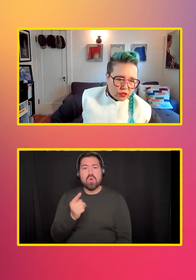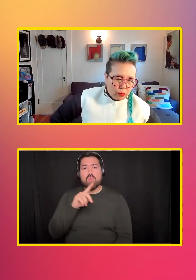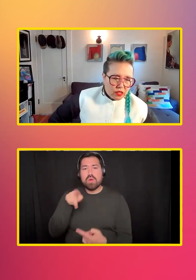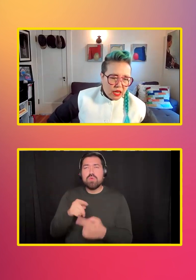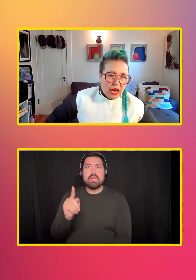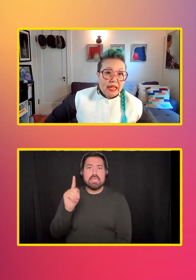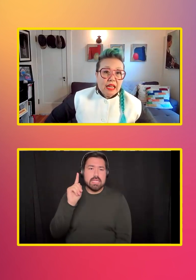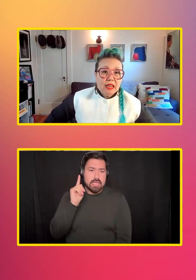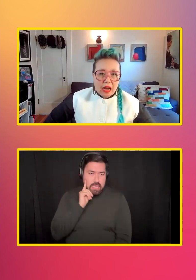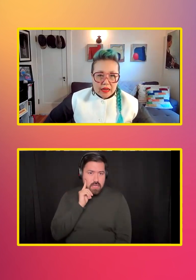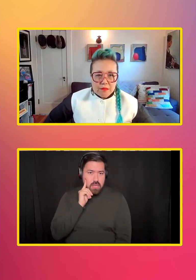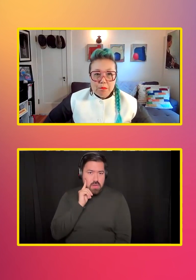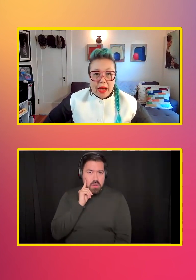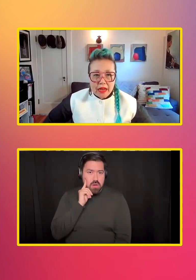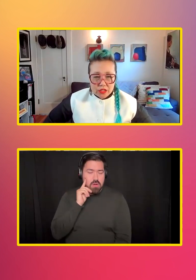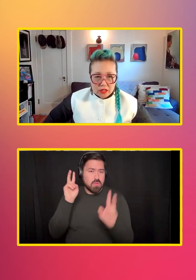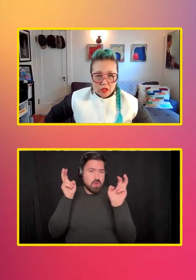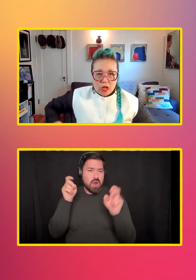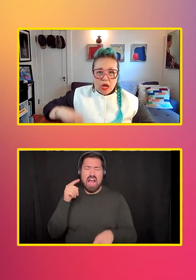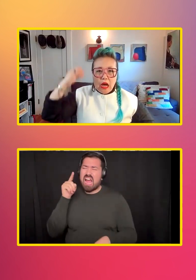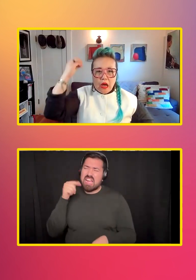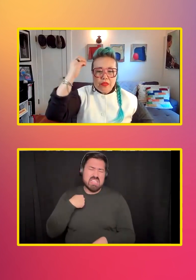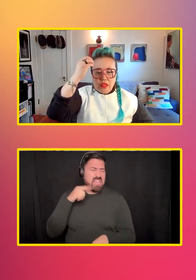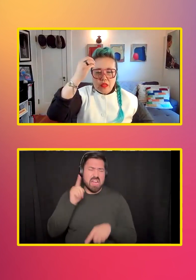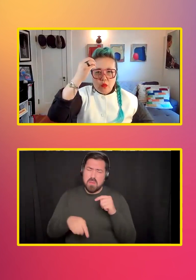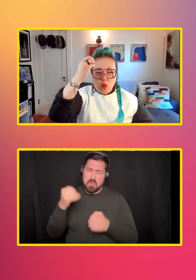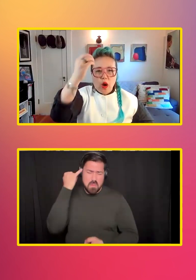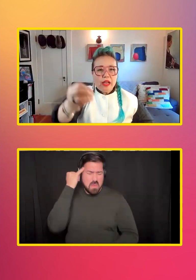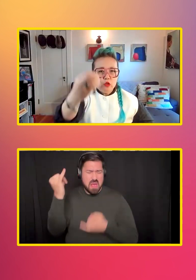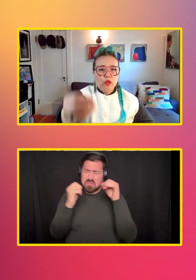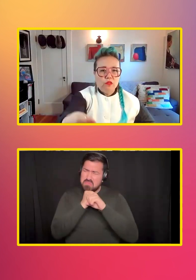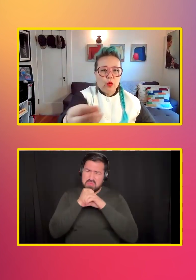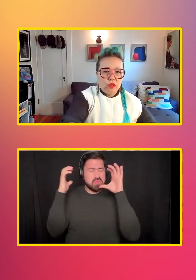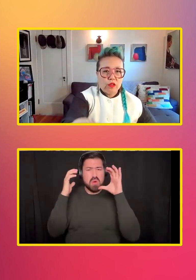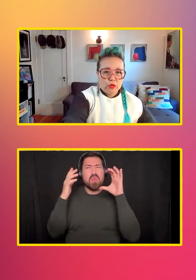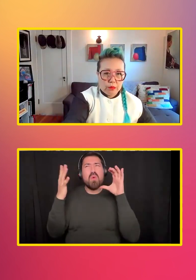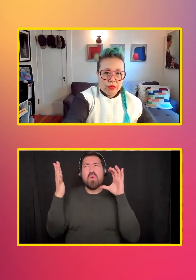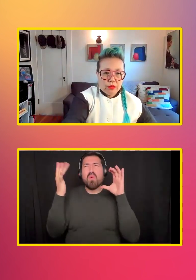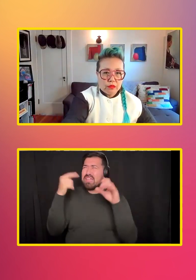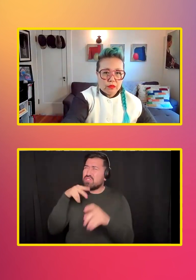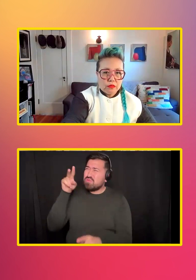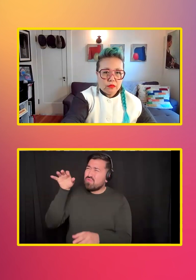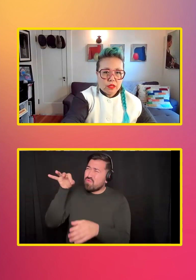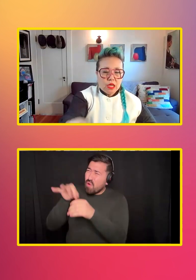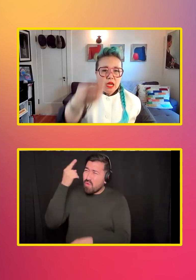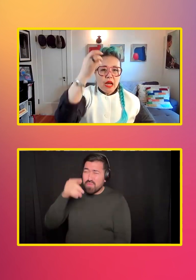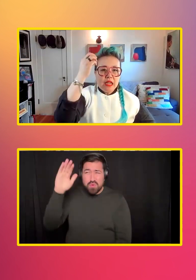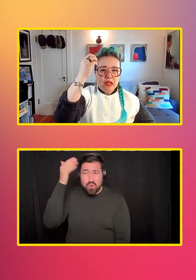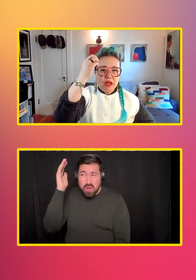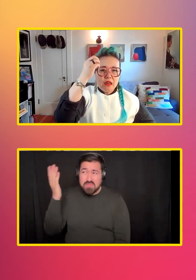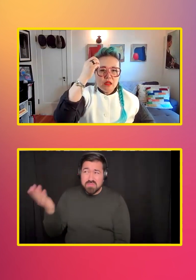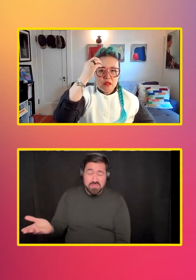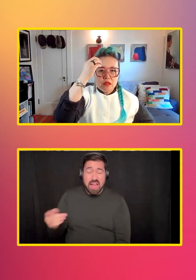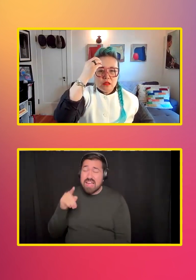hear someone say, I cannot imagine how, why you would have voted for Trump.